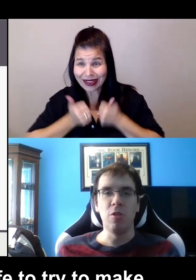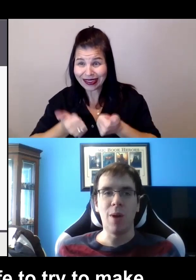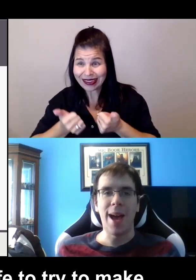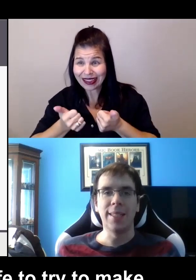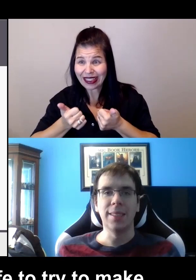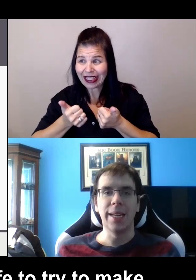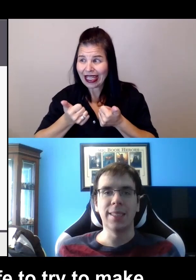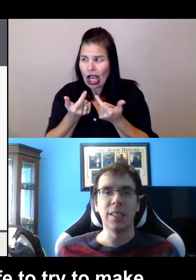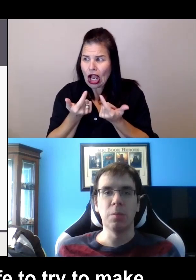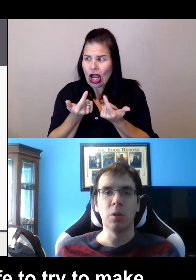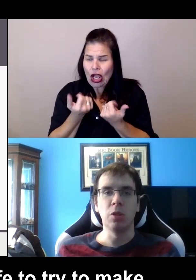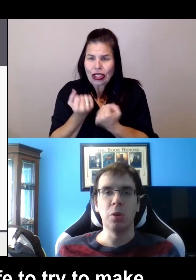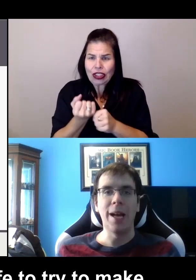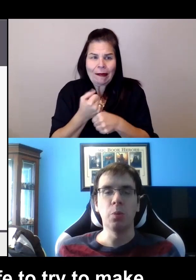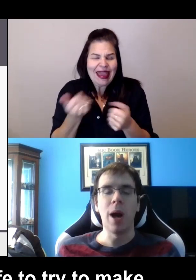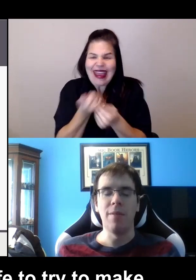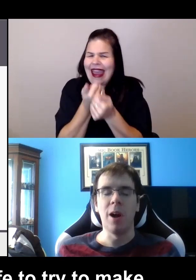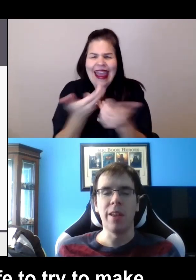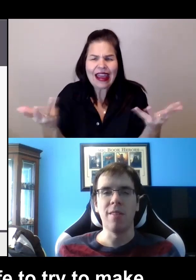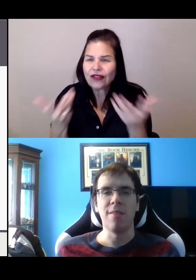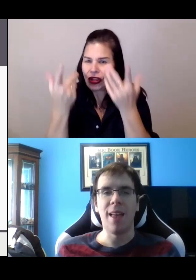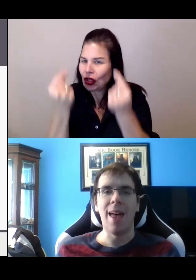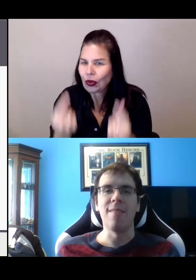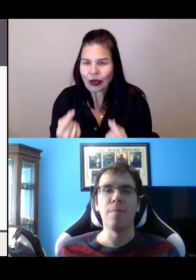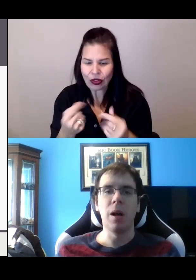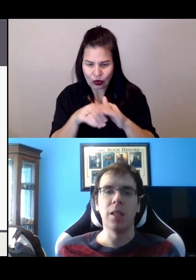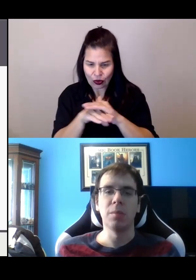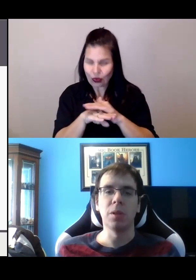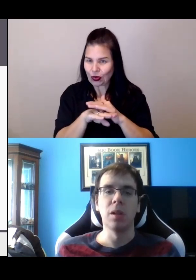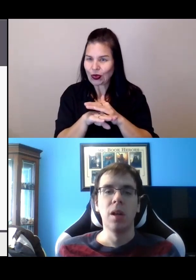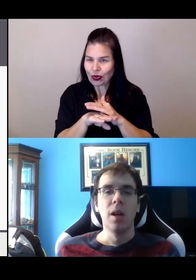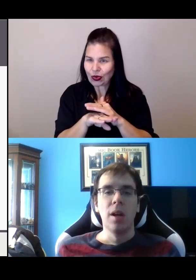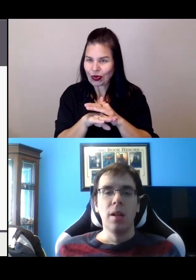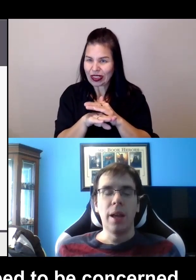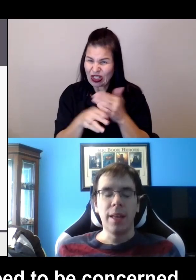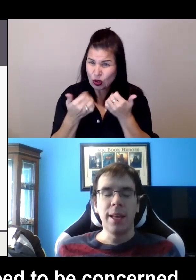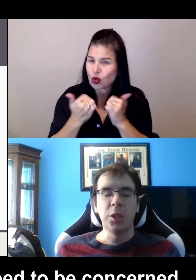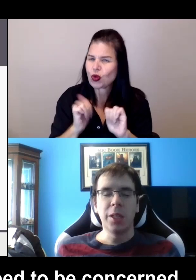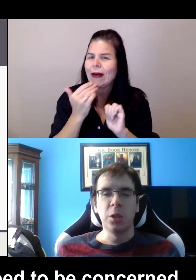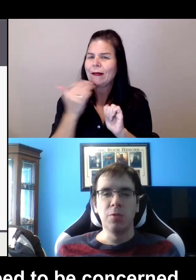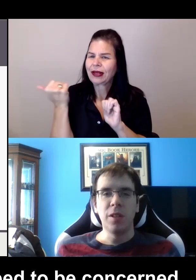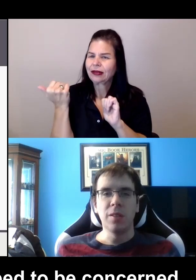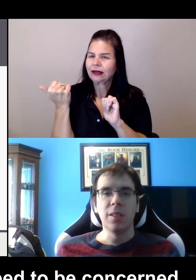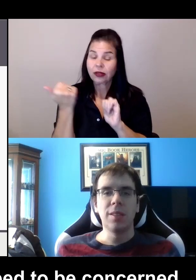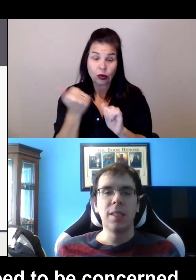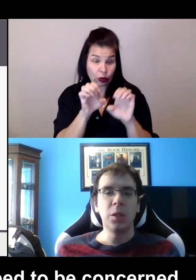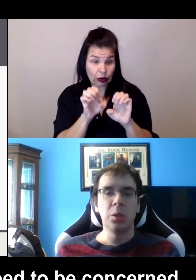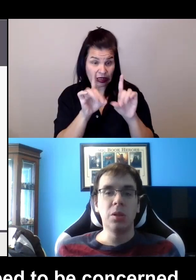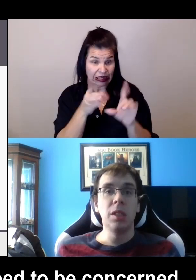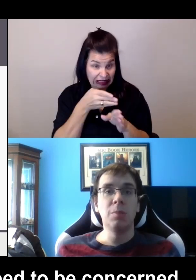we do as accessible to as wide of an audience as possible. Like in the educational